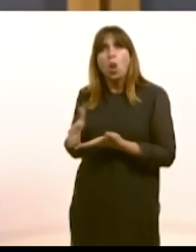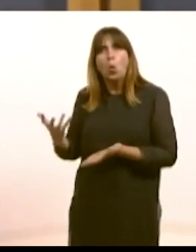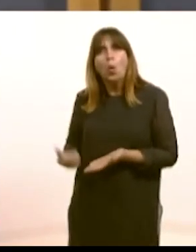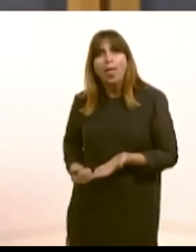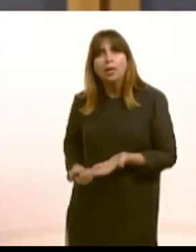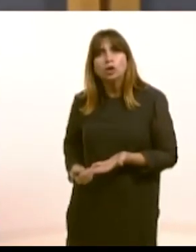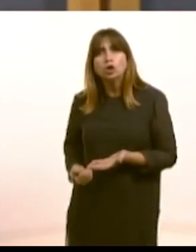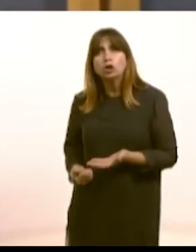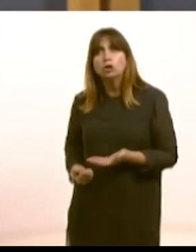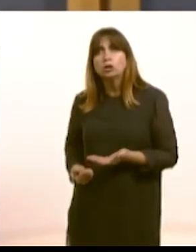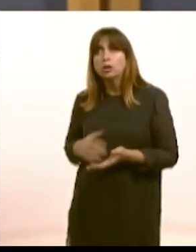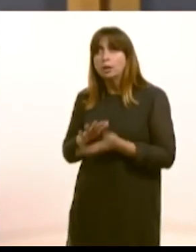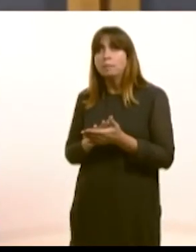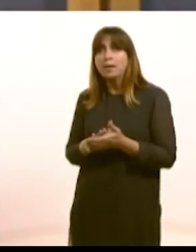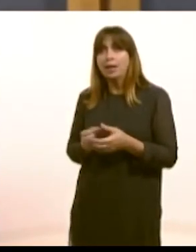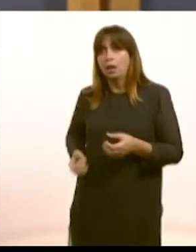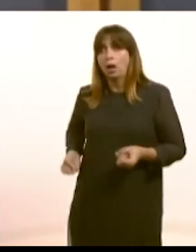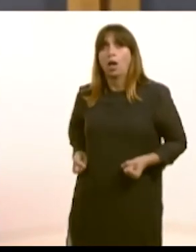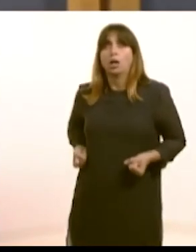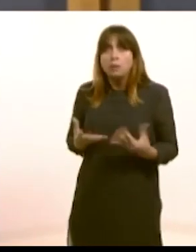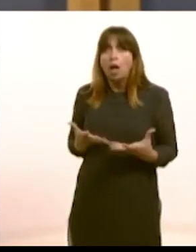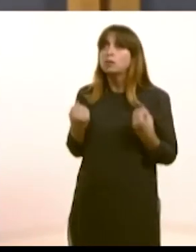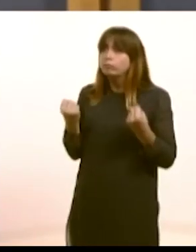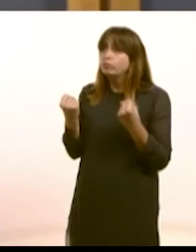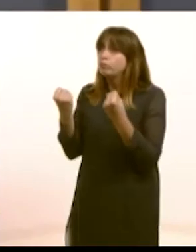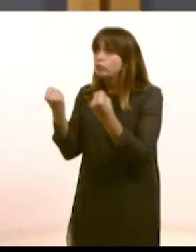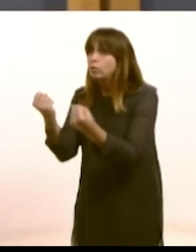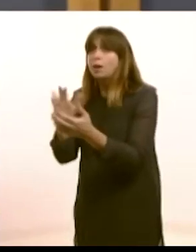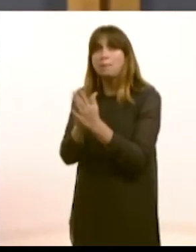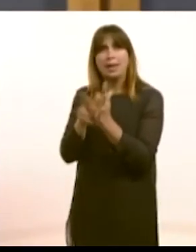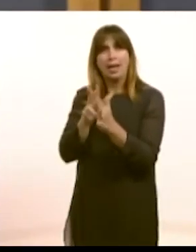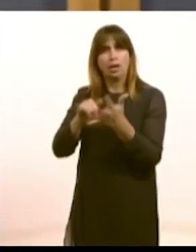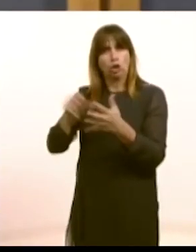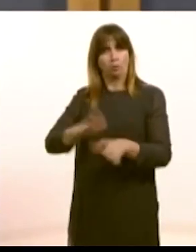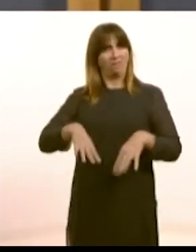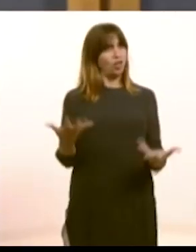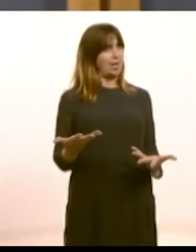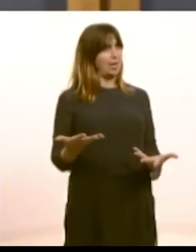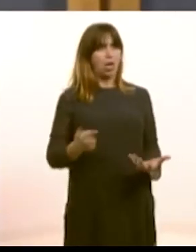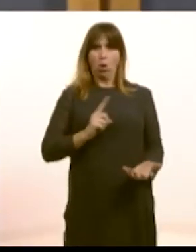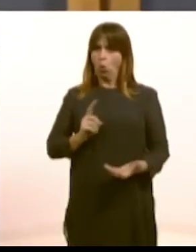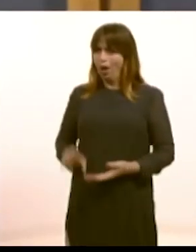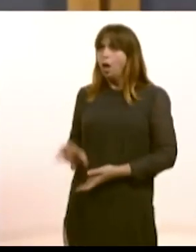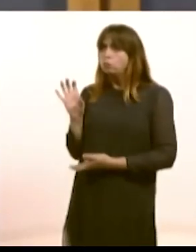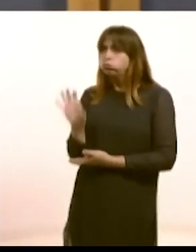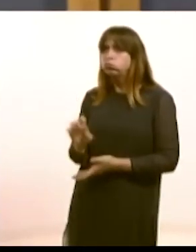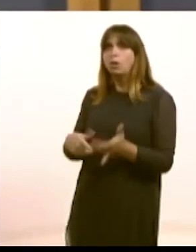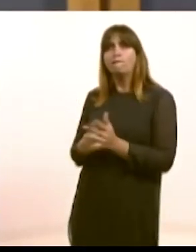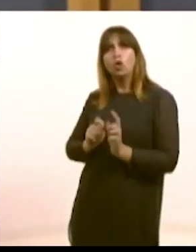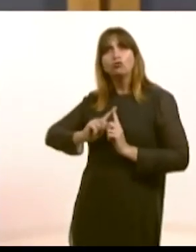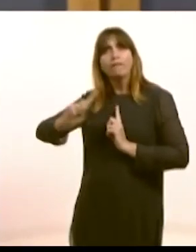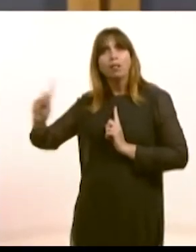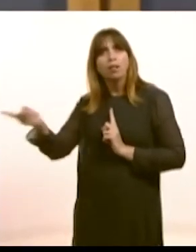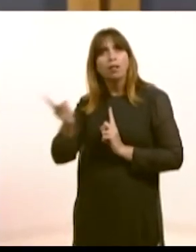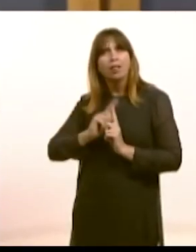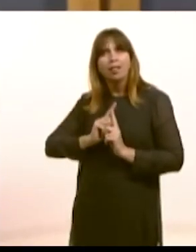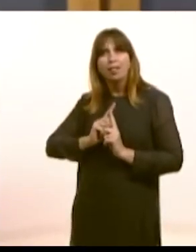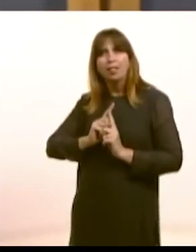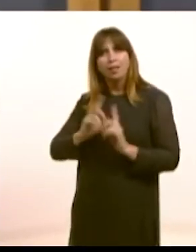not actually free at the point of delivery to them because they have to pay to get there. Ministers, unfortunately, have declined to intervene in this case, both the current Cabinet Secretary